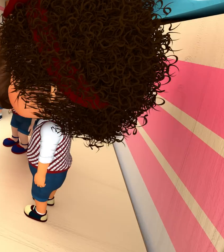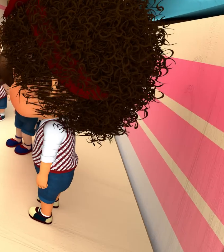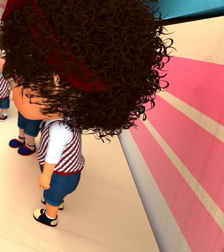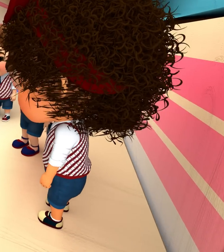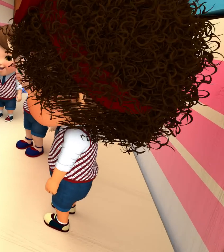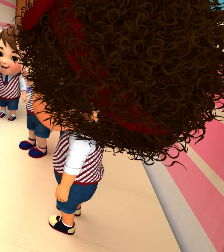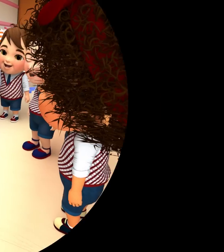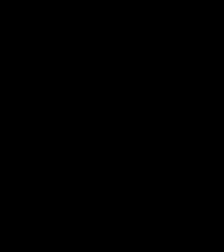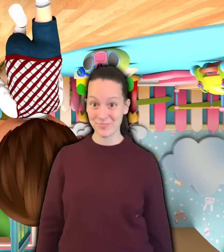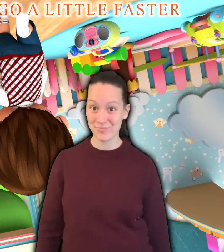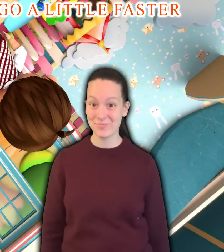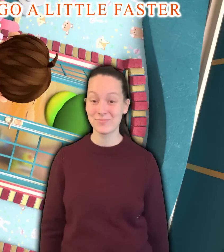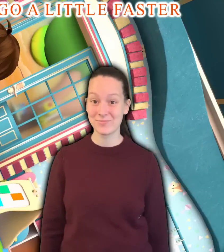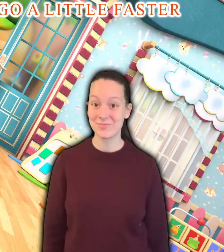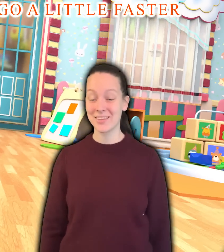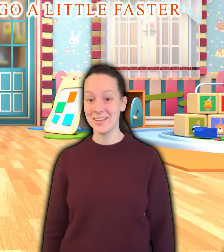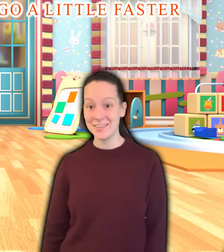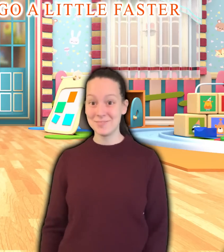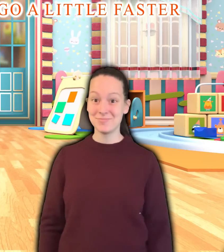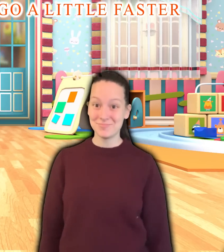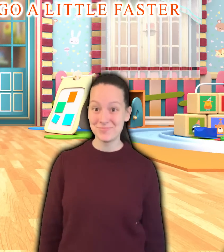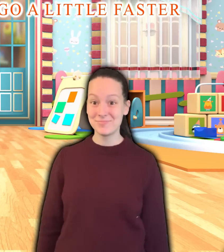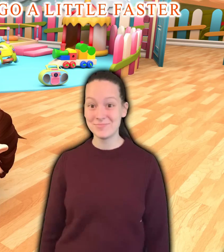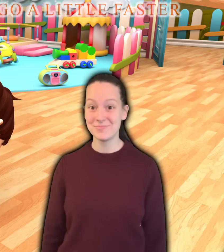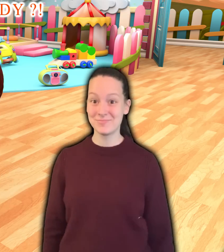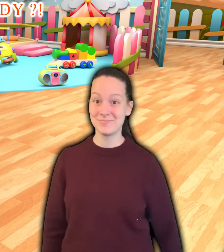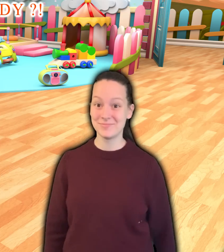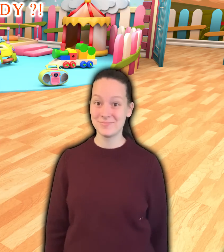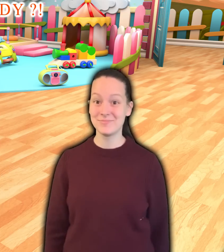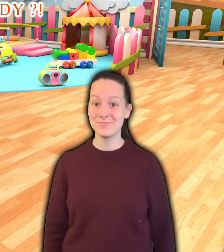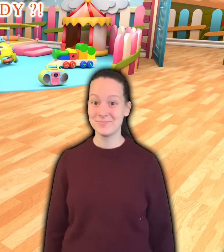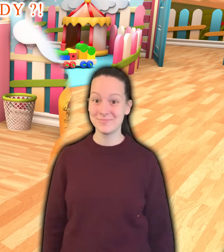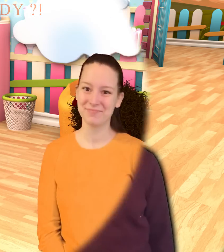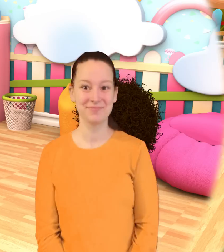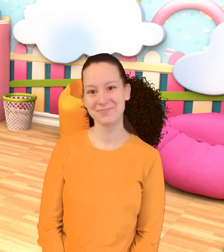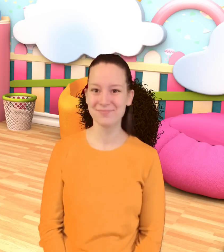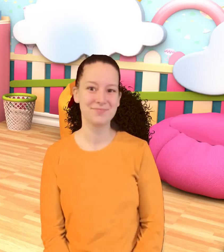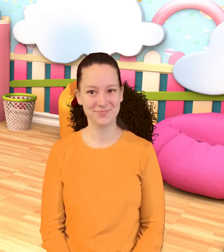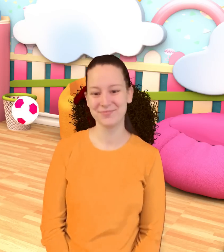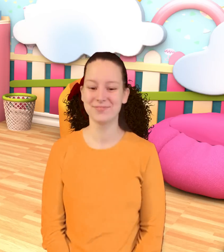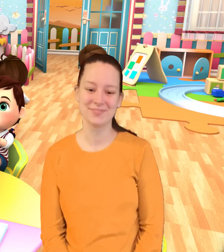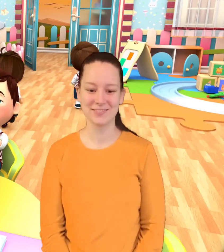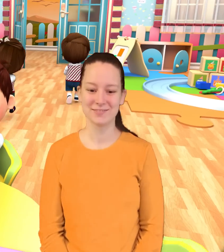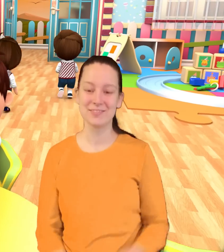end this time we're going to go a little faster are you